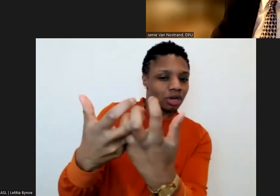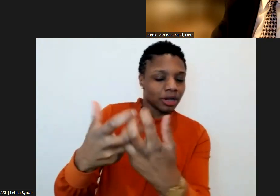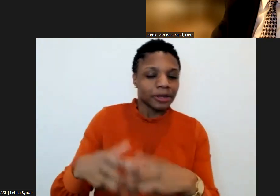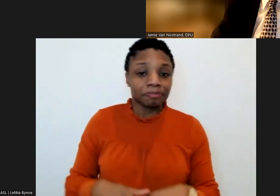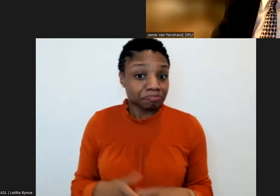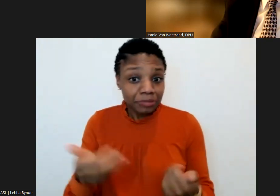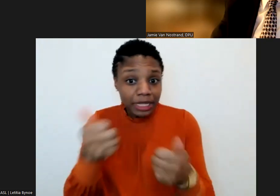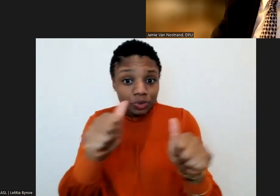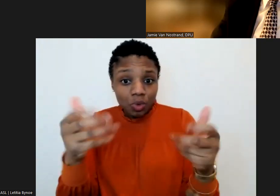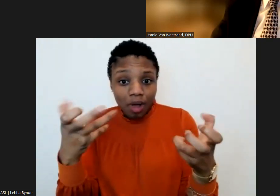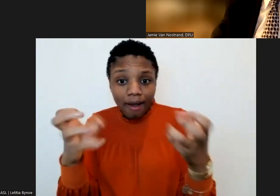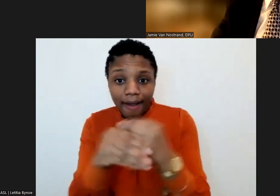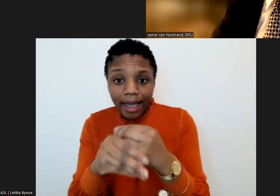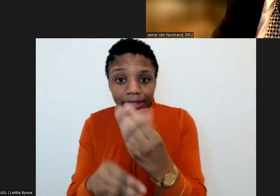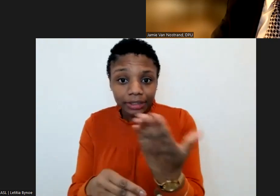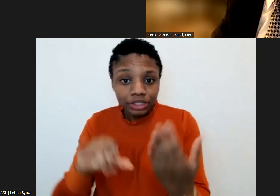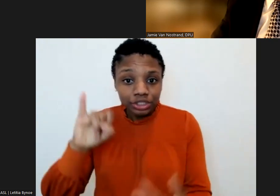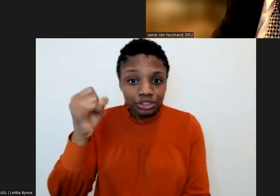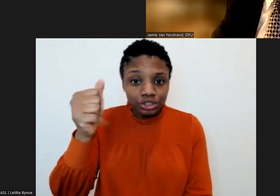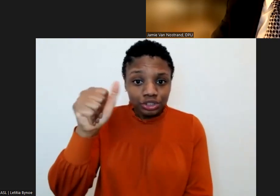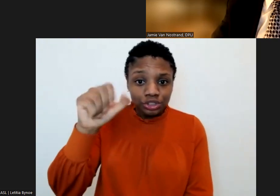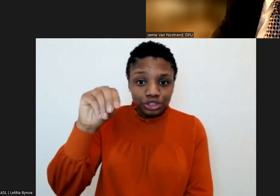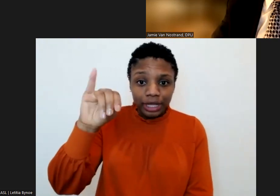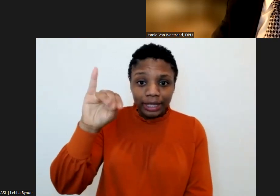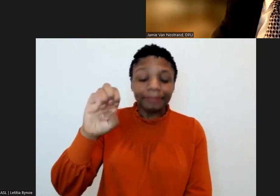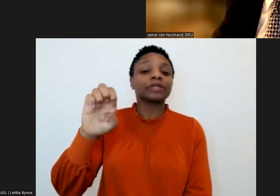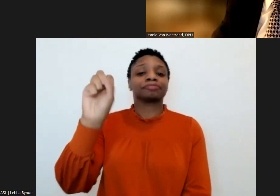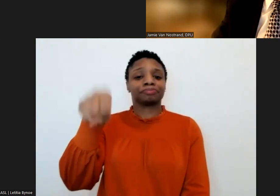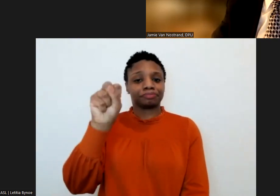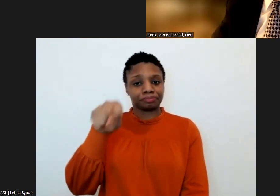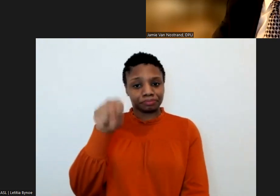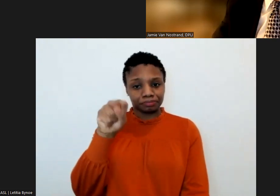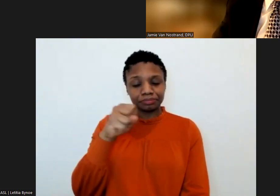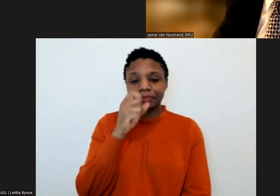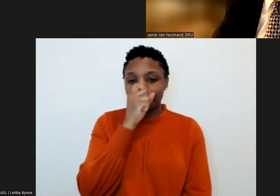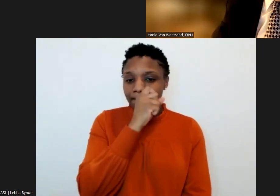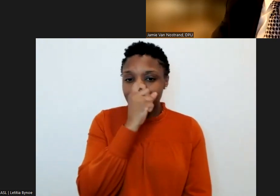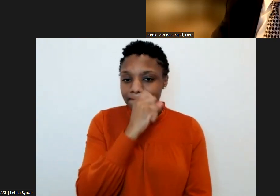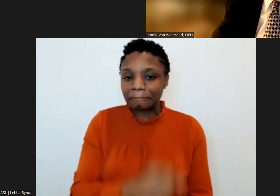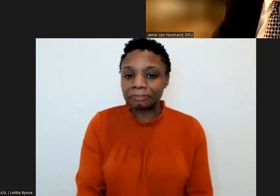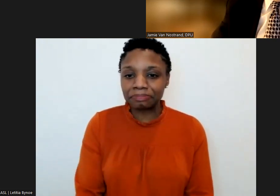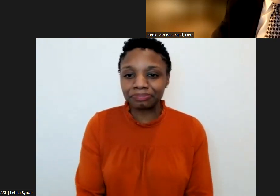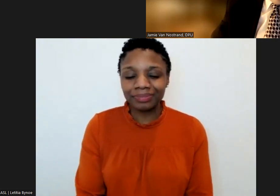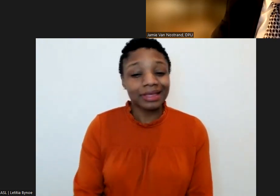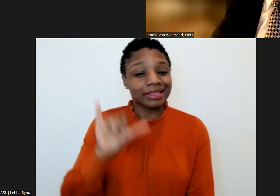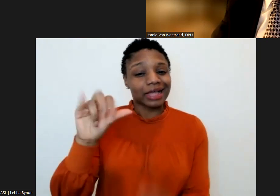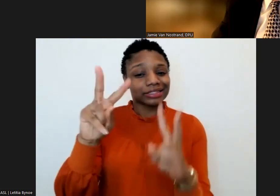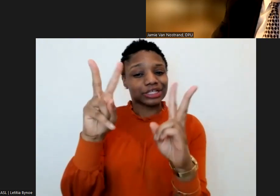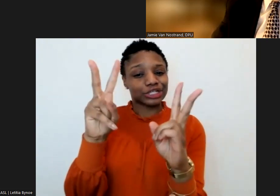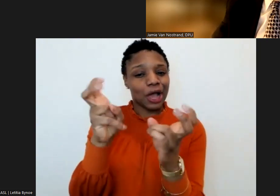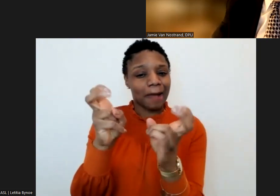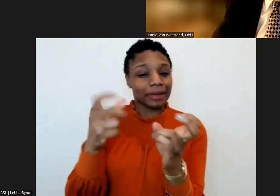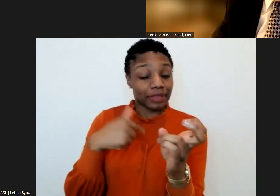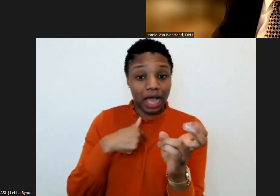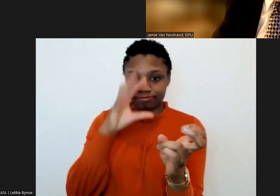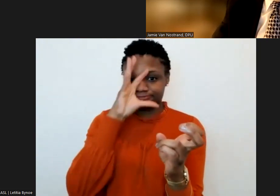add anything to that? Yeah, Kalila, that's a great question, and it's a subject about which I'm very interested. I